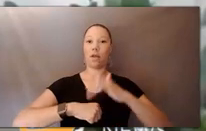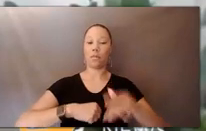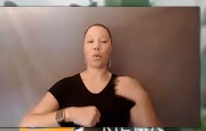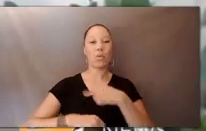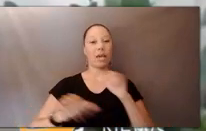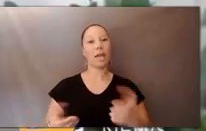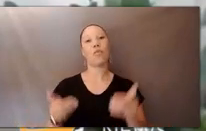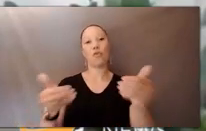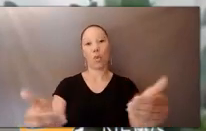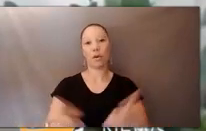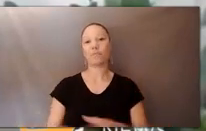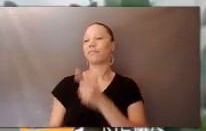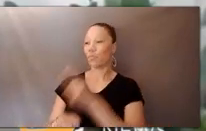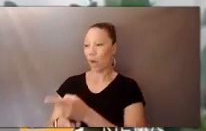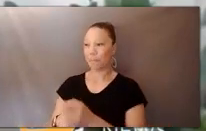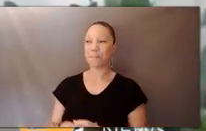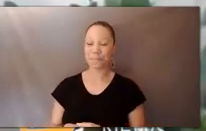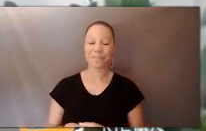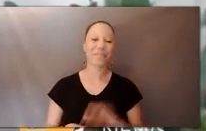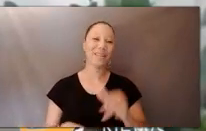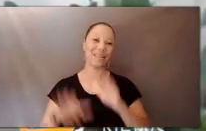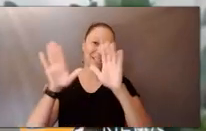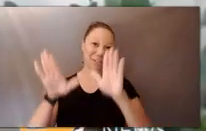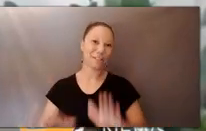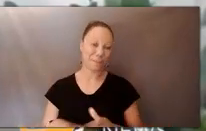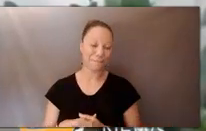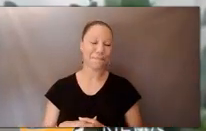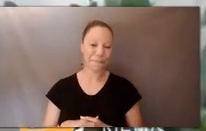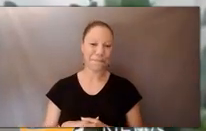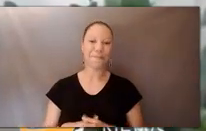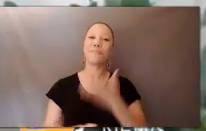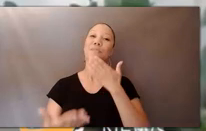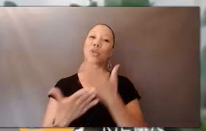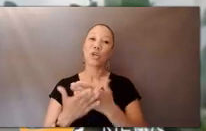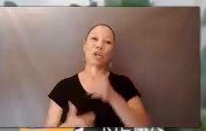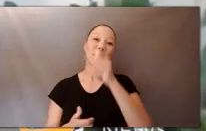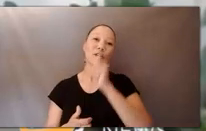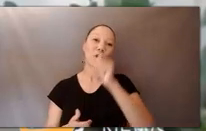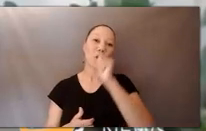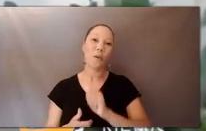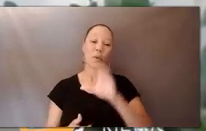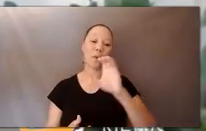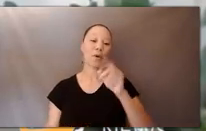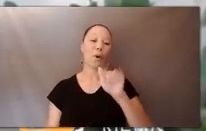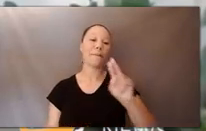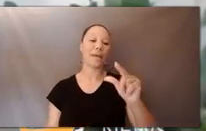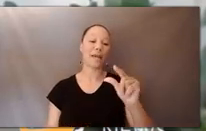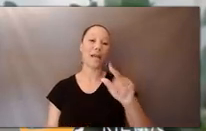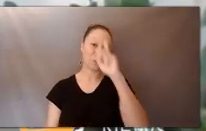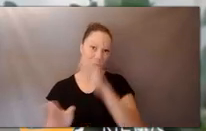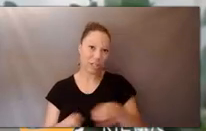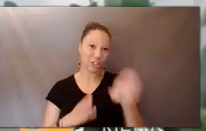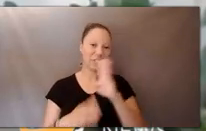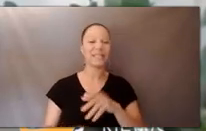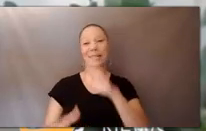move forward. So that's awesome. Very great coping strategies. I think that everybody could use, not just seniors,